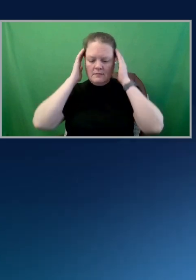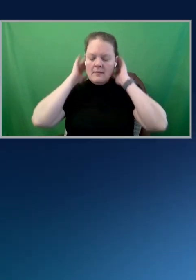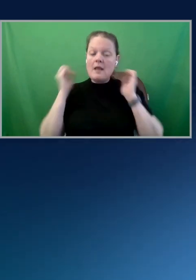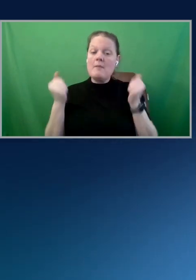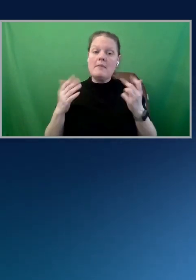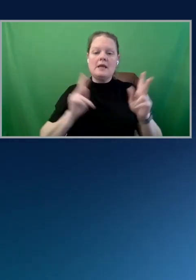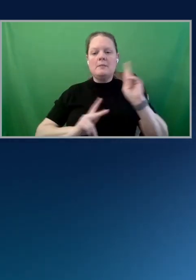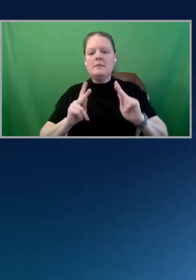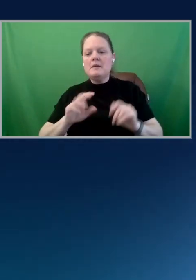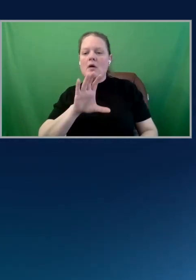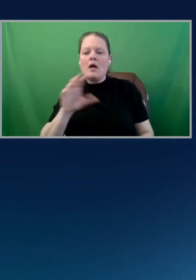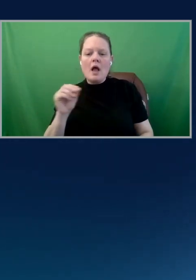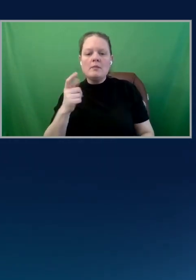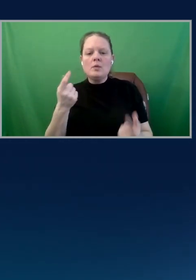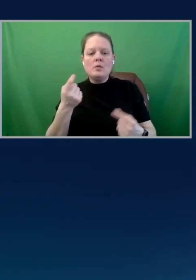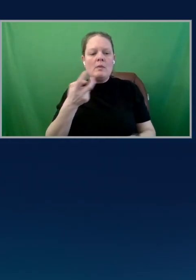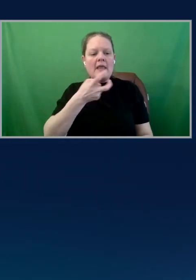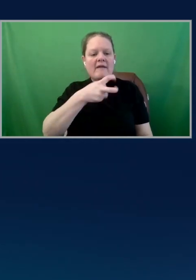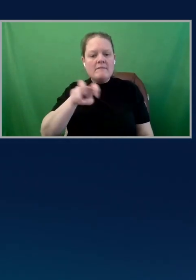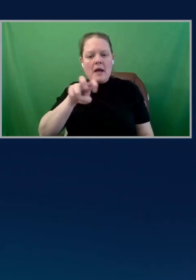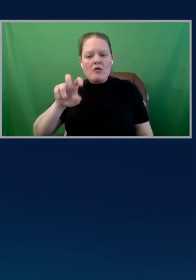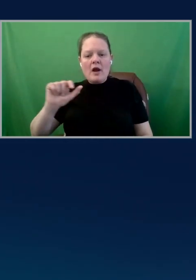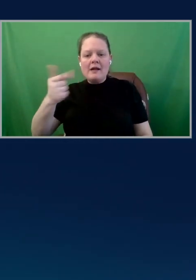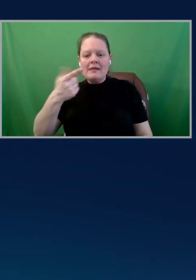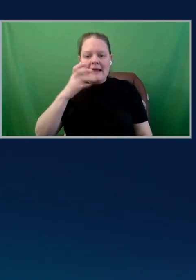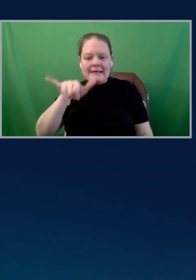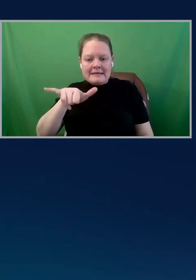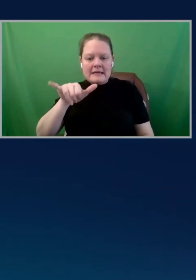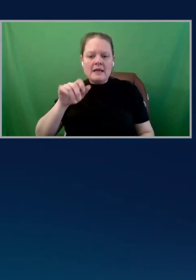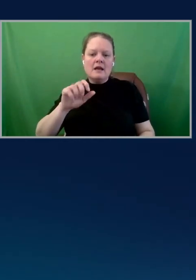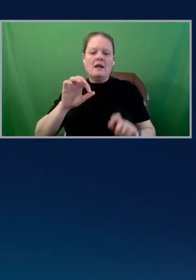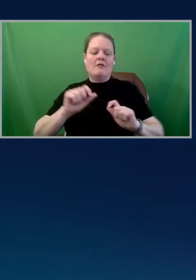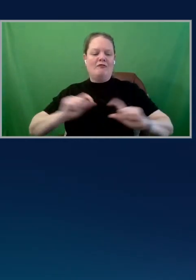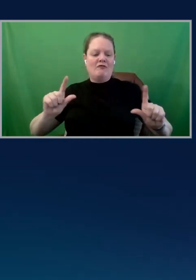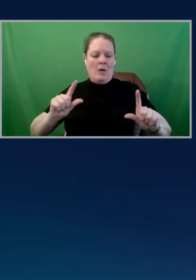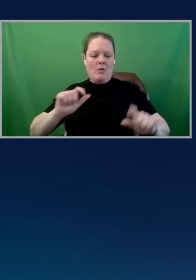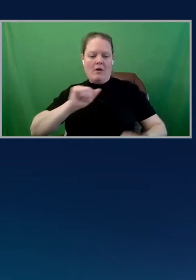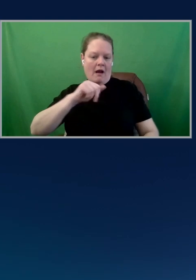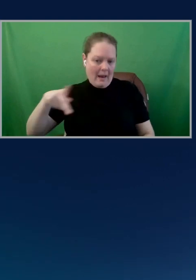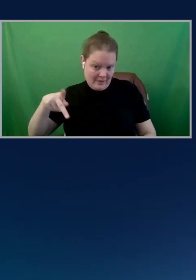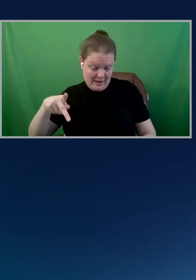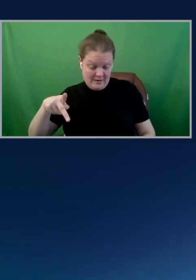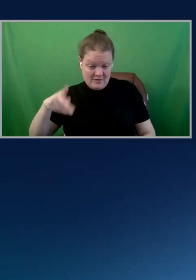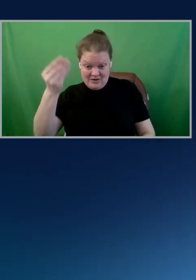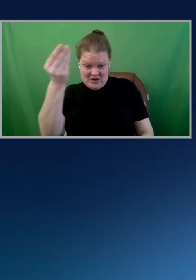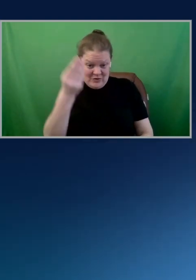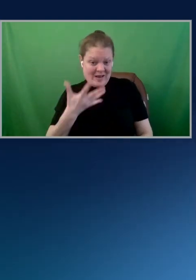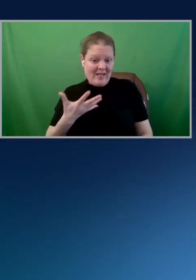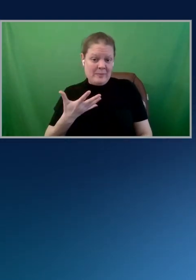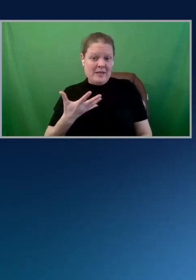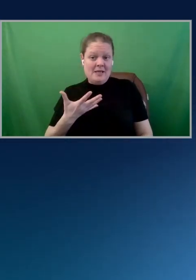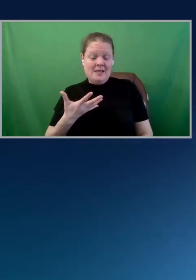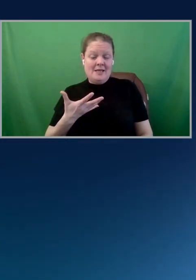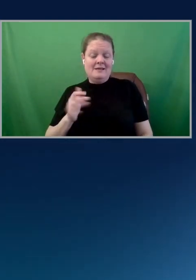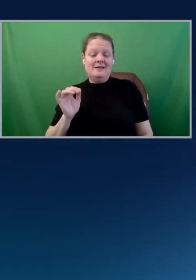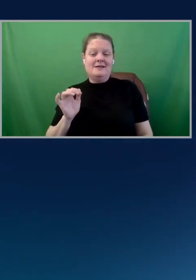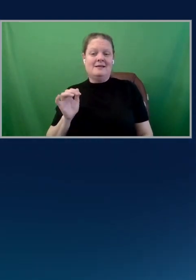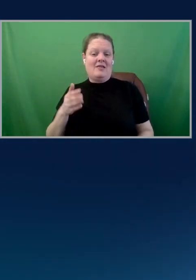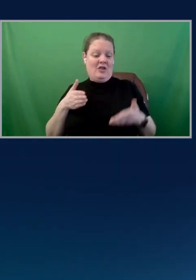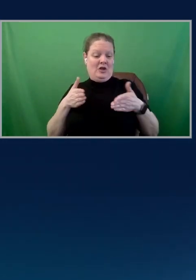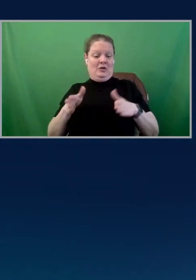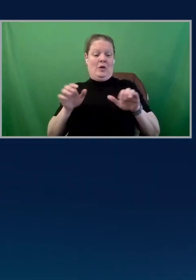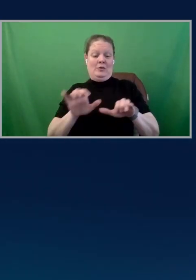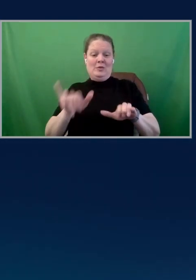to migrate legacy framework applications, and you're telling me that there's a way to do that